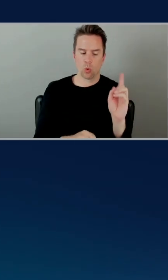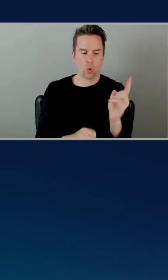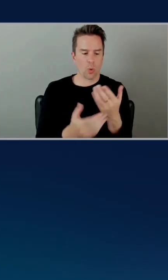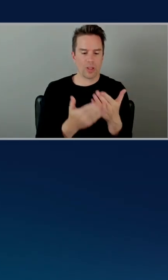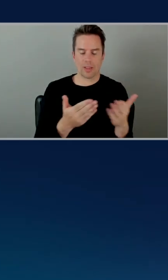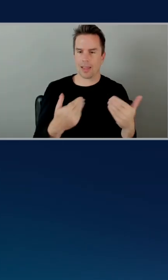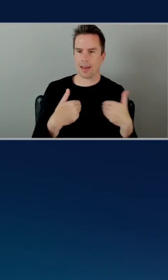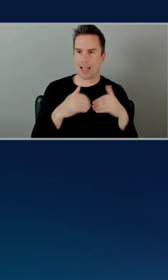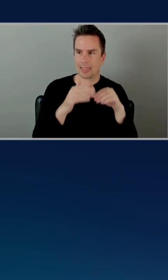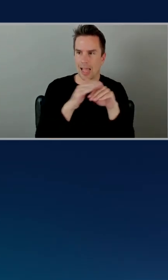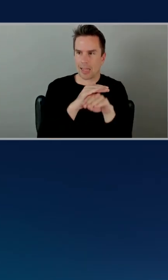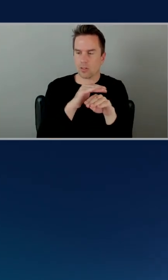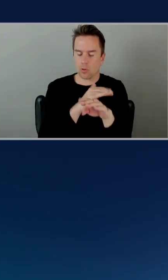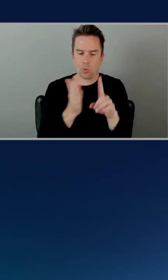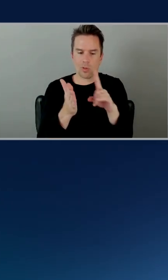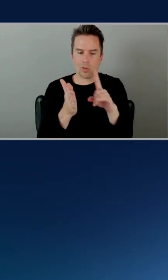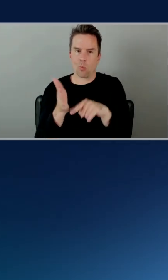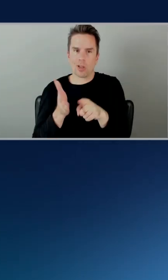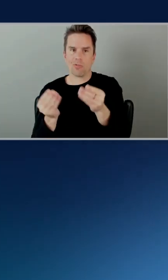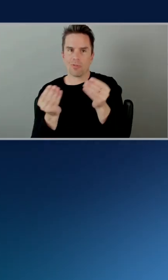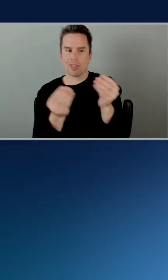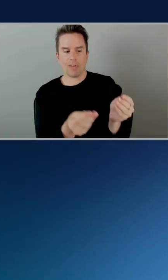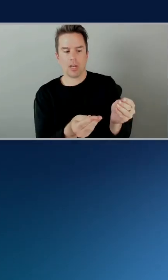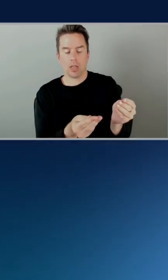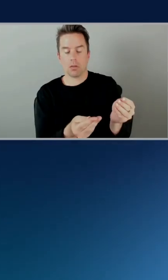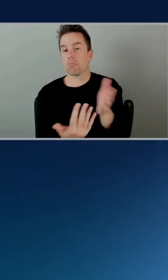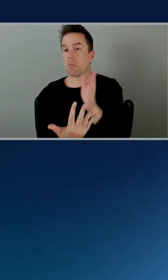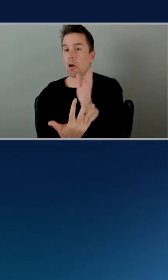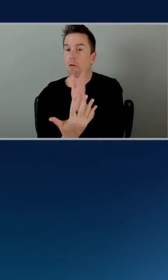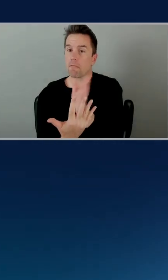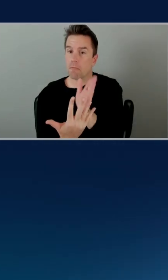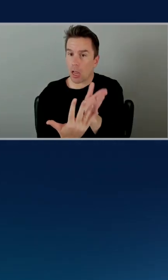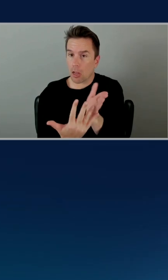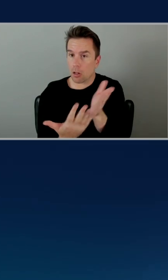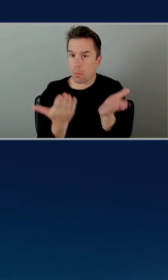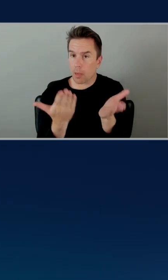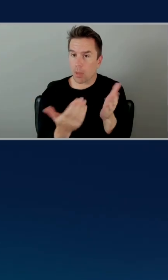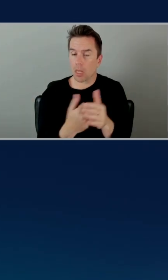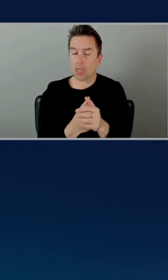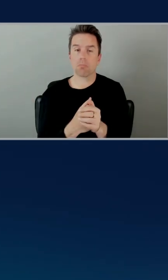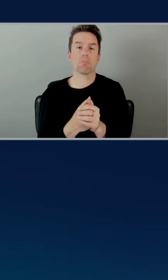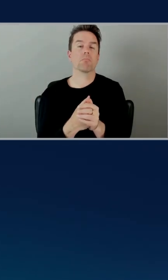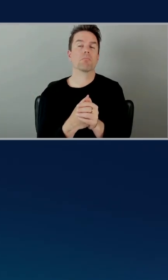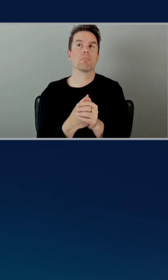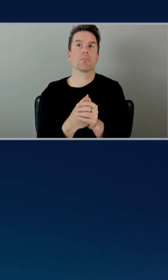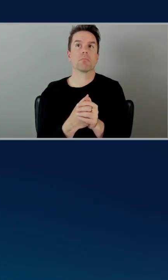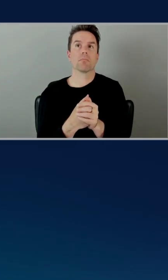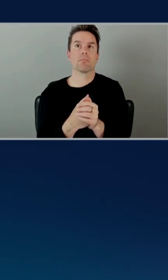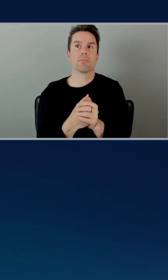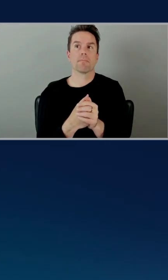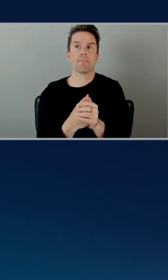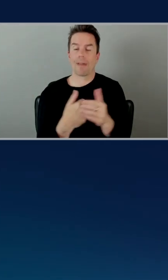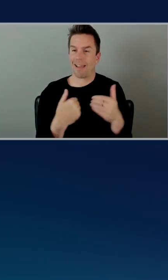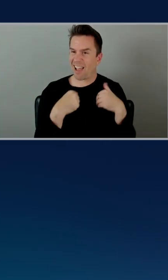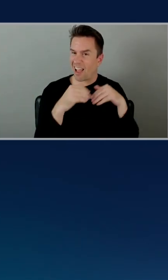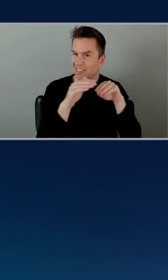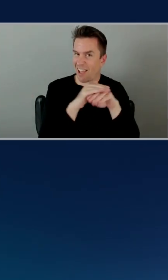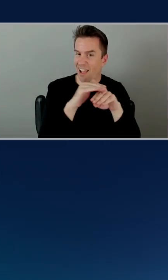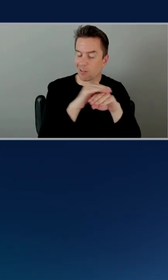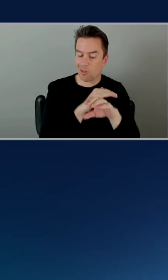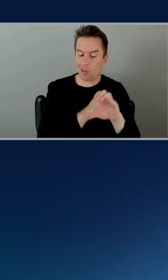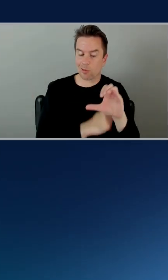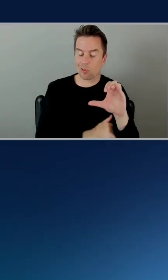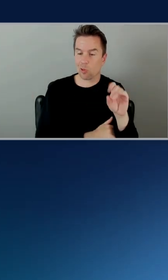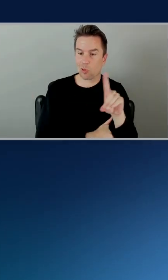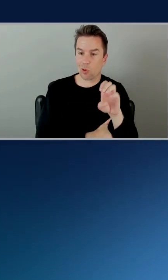given it, which could be a file that you give it to, and it has access to the code that's generated by the